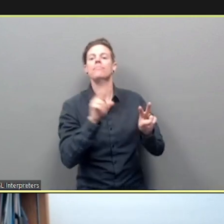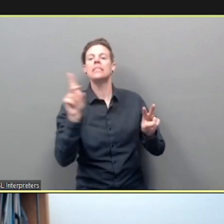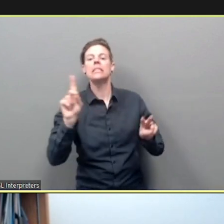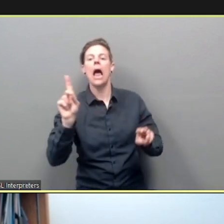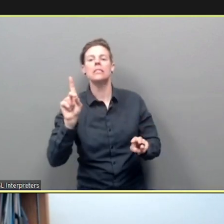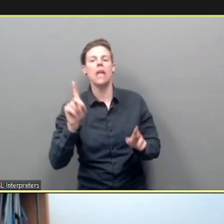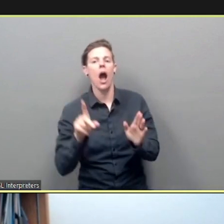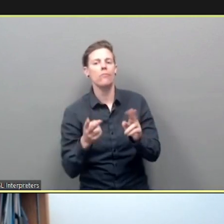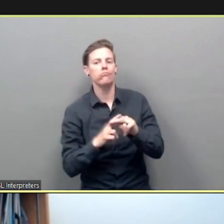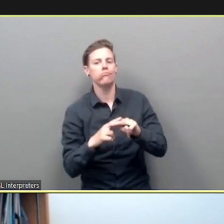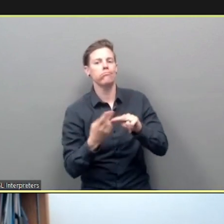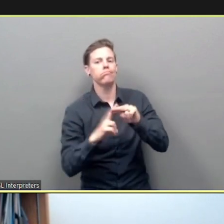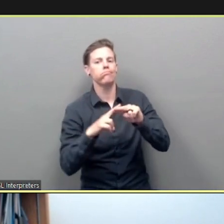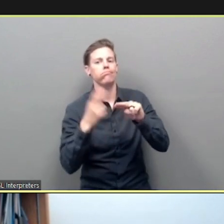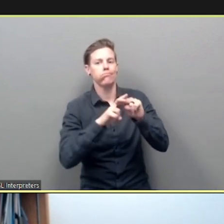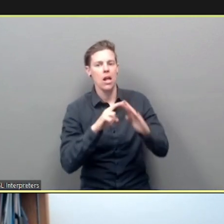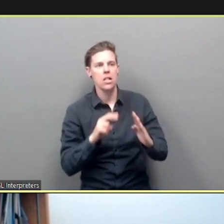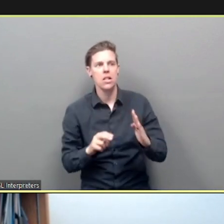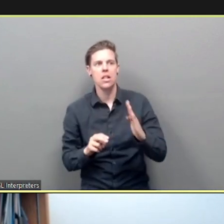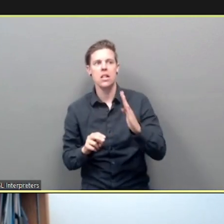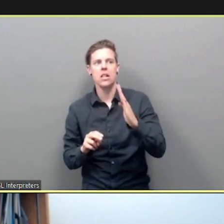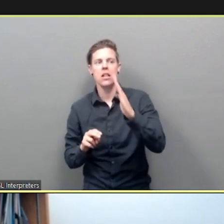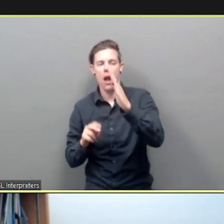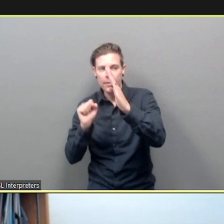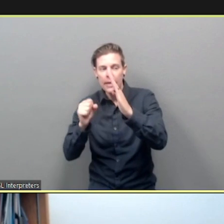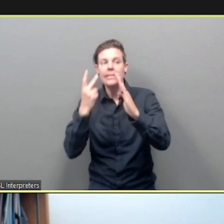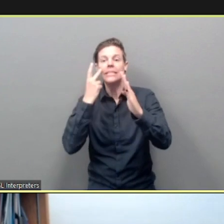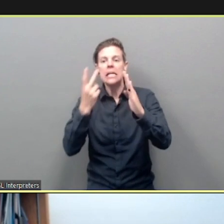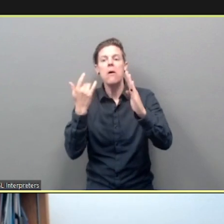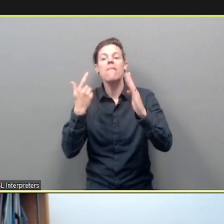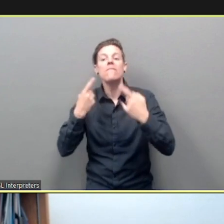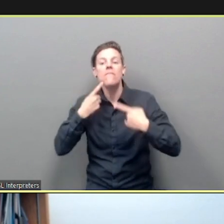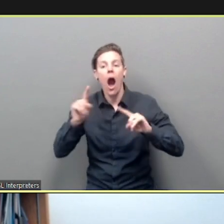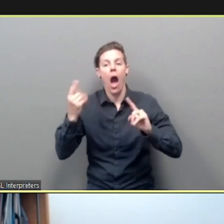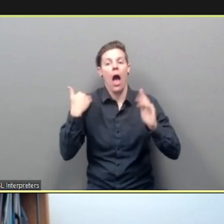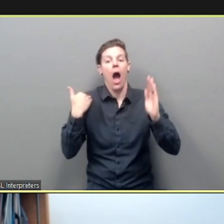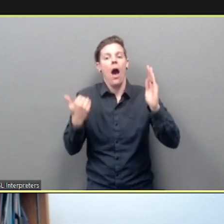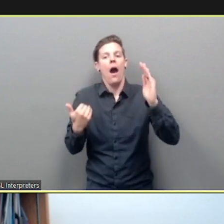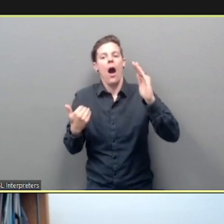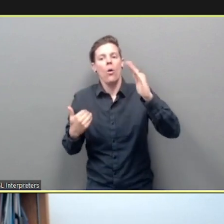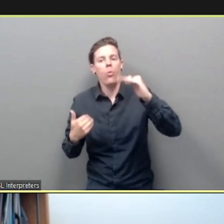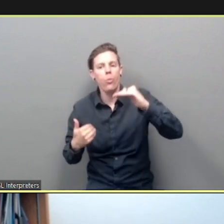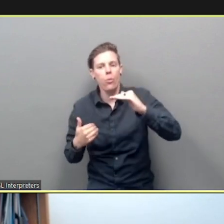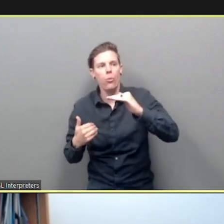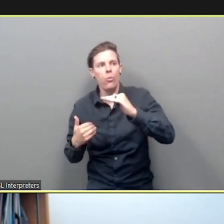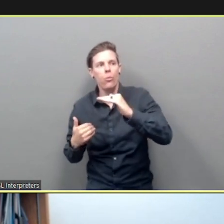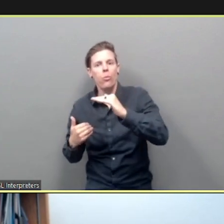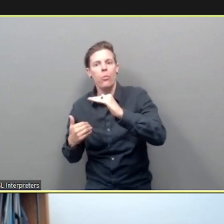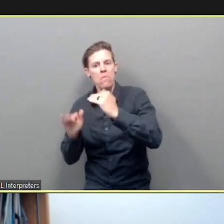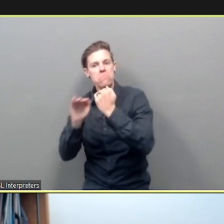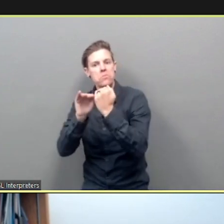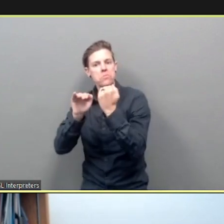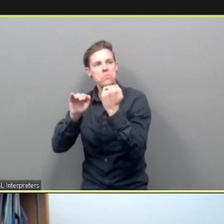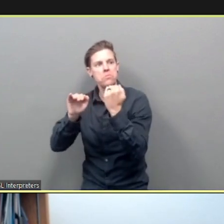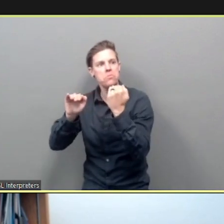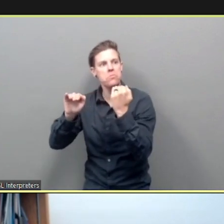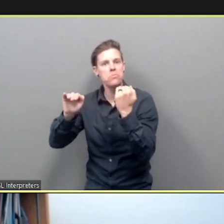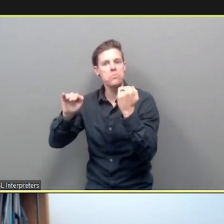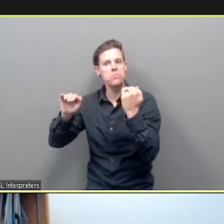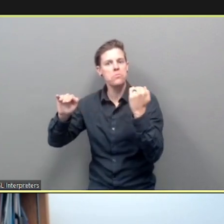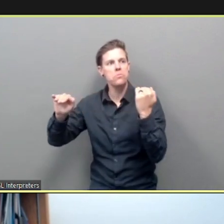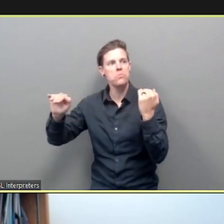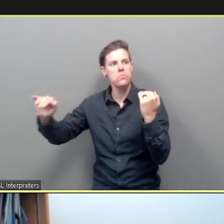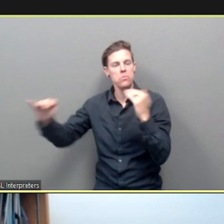We started to trend down a little bit, hit a plateau, a very high plateau, and now are